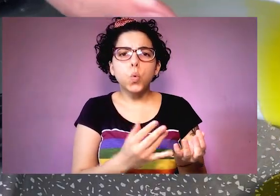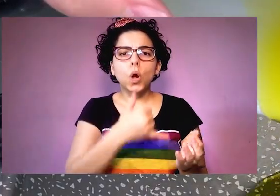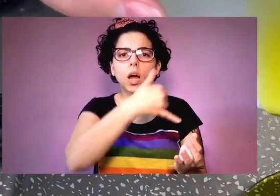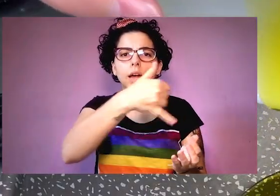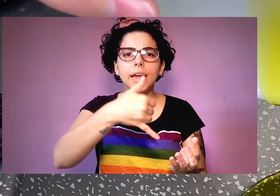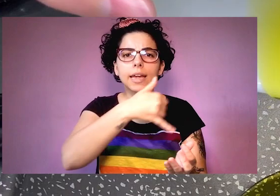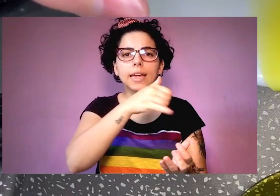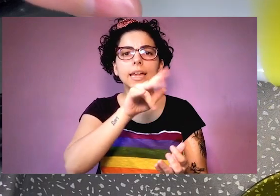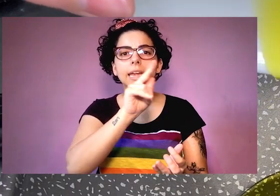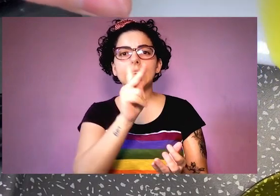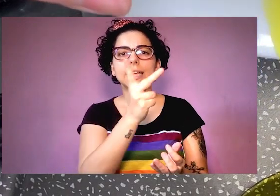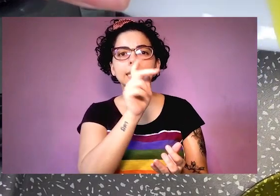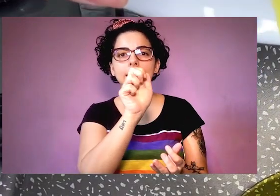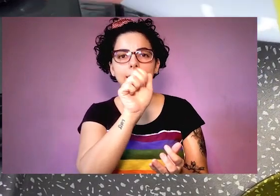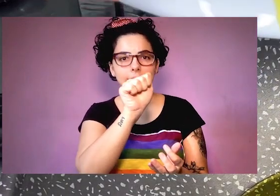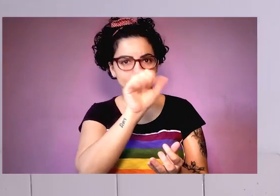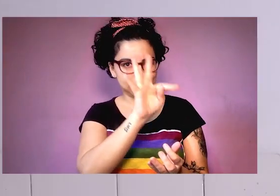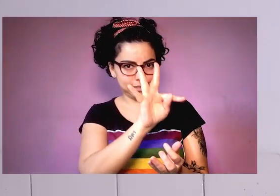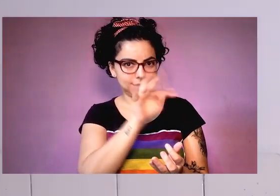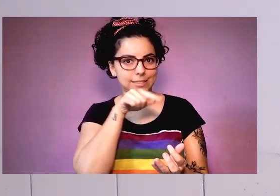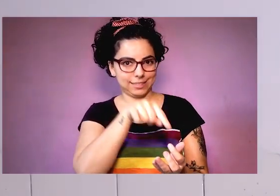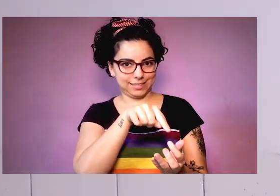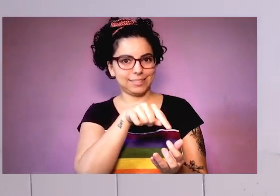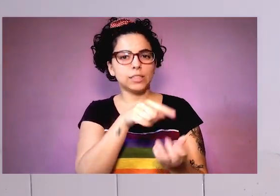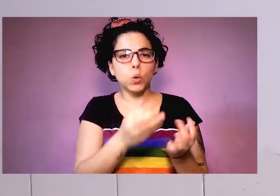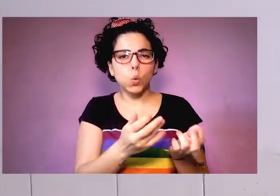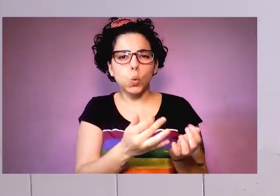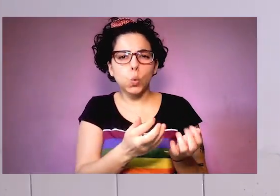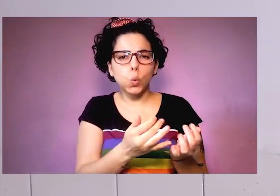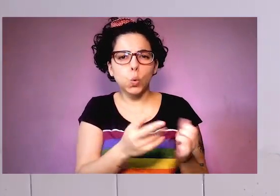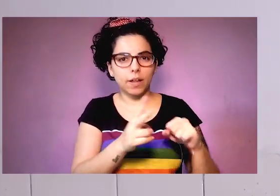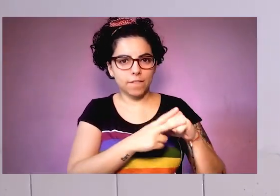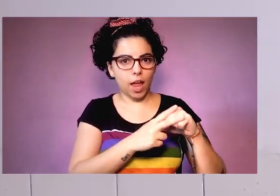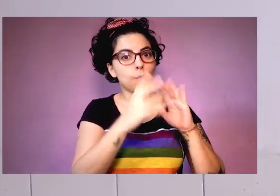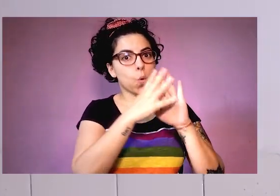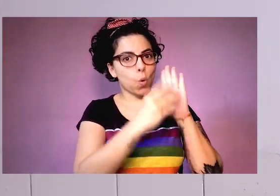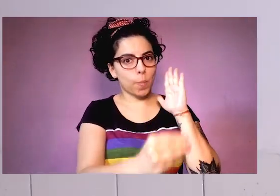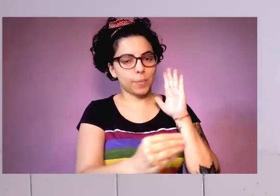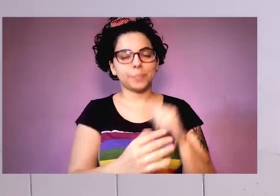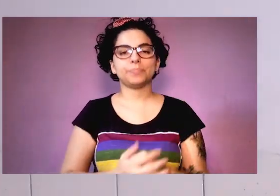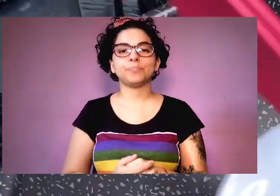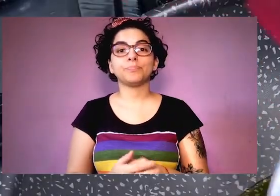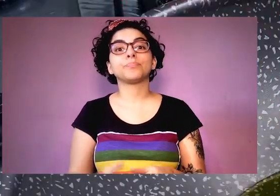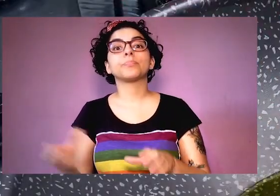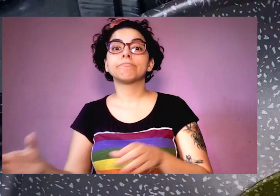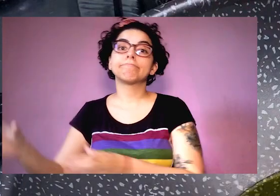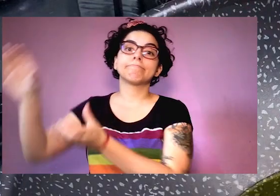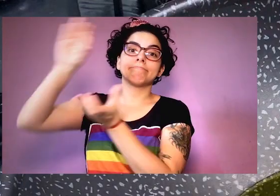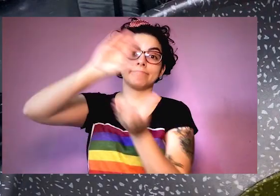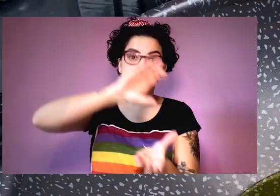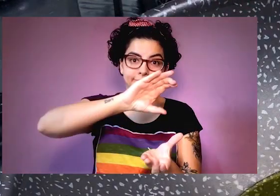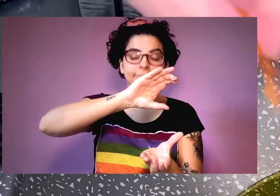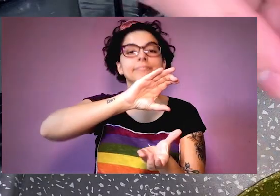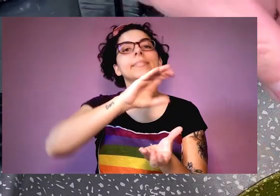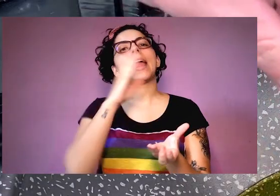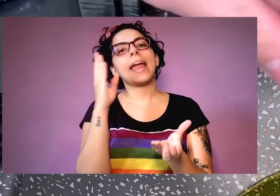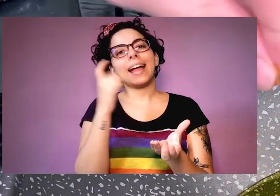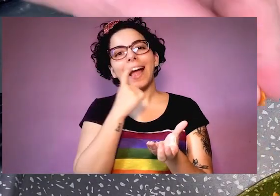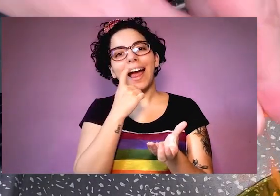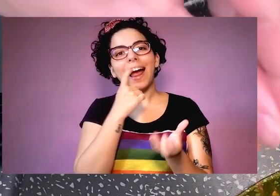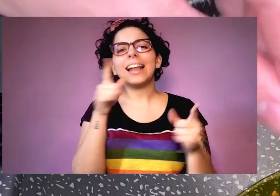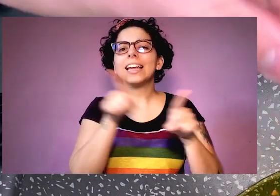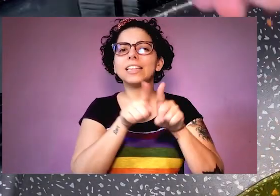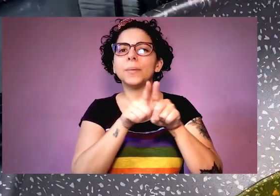Heat the olive oil. Repeat, heat. Add the garlic and